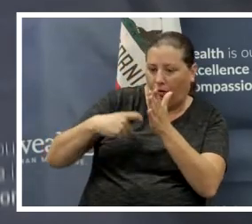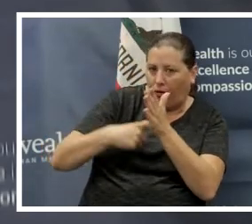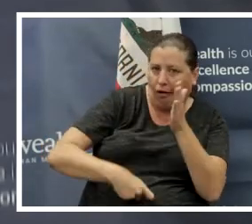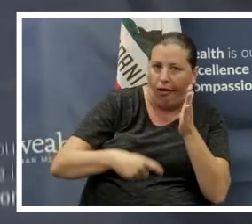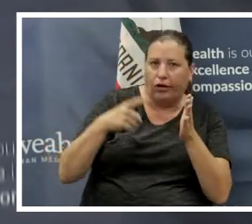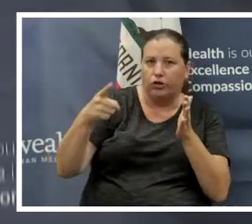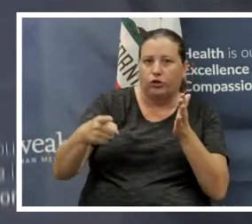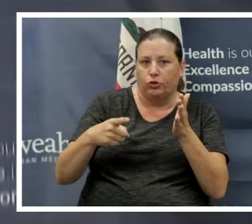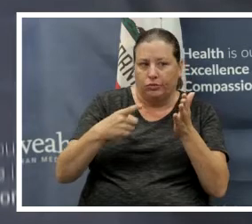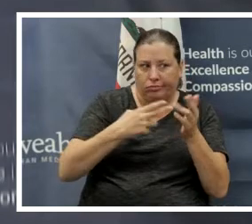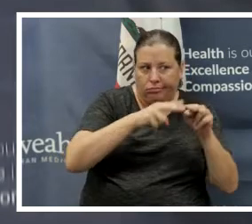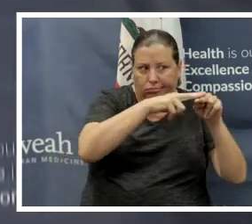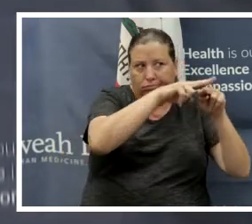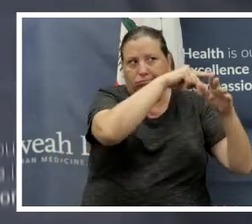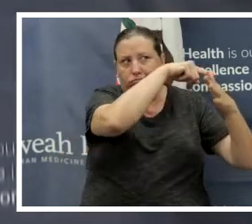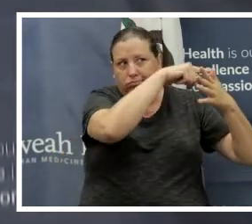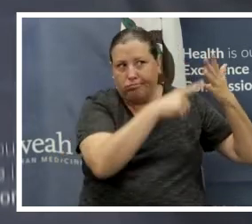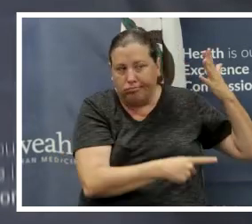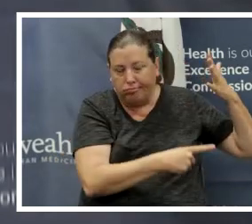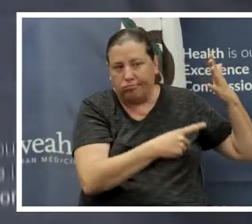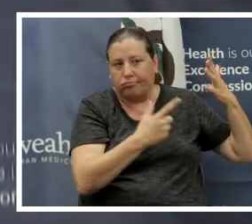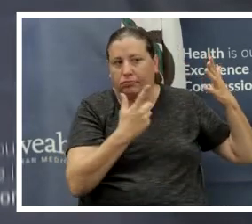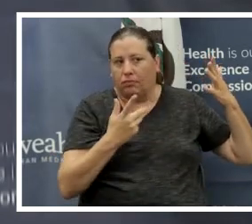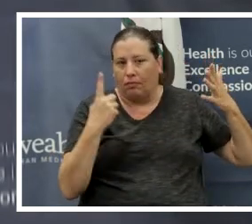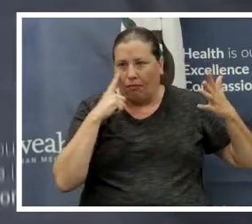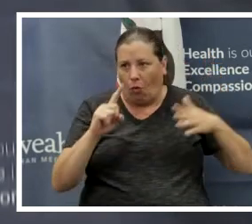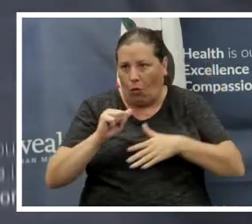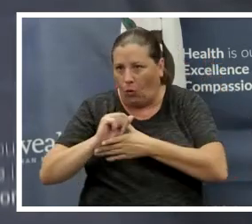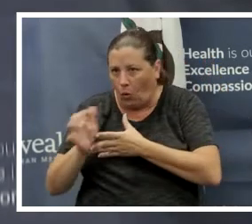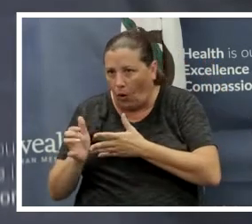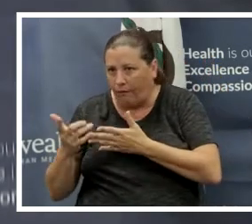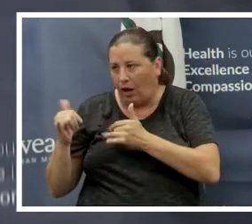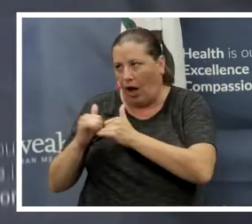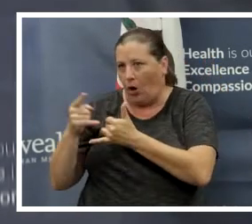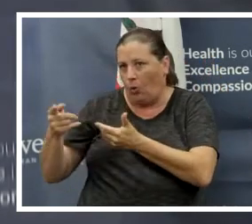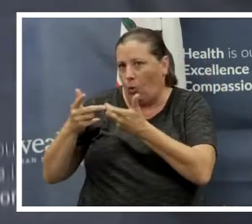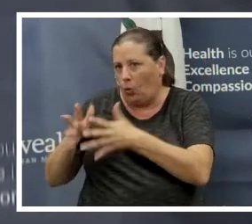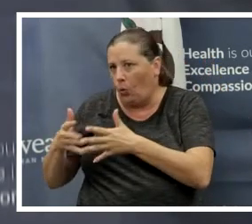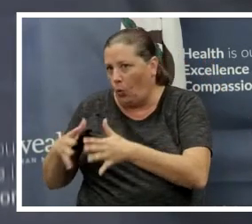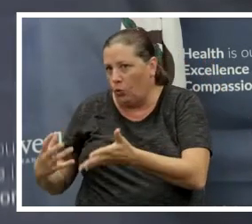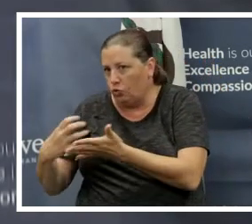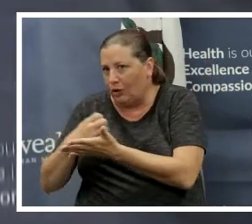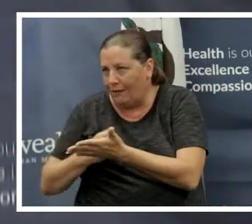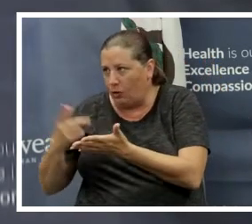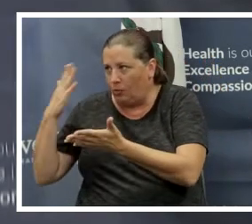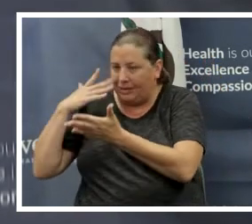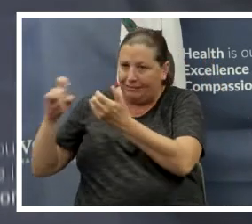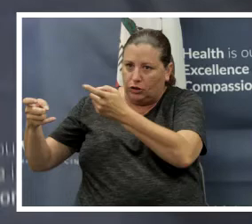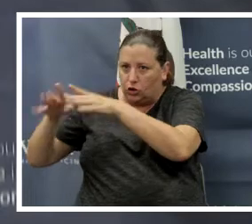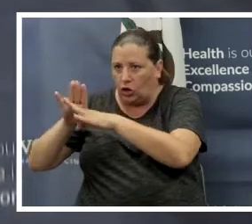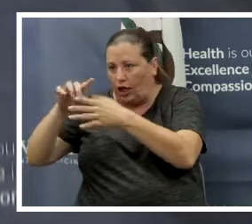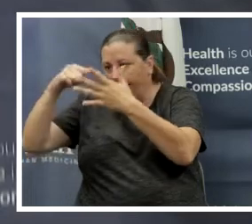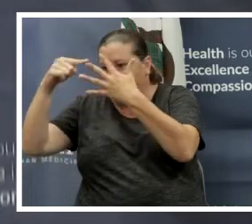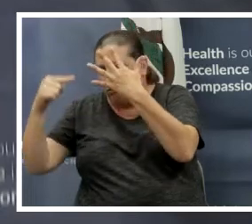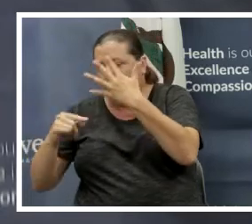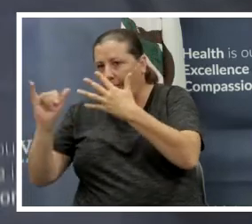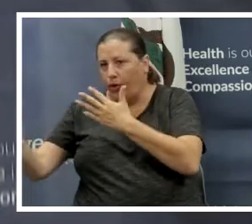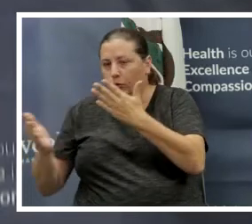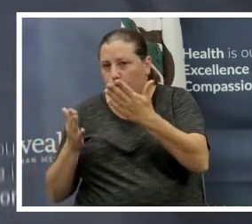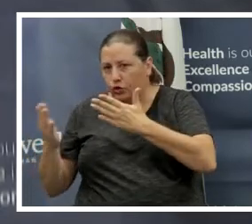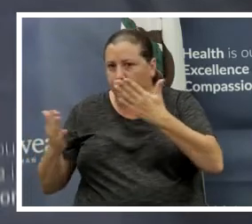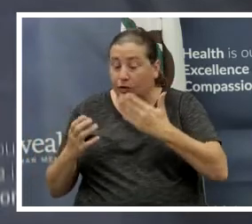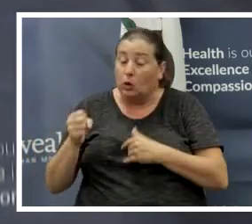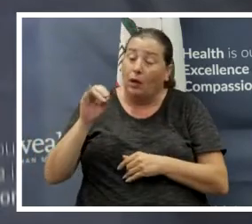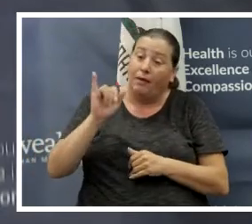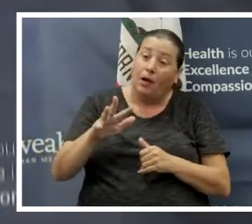this COVID population and the lost revenues that you're experiencing by having to shut down or suppress services. So that was